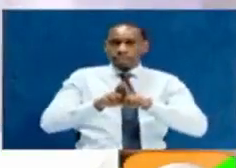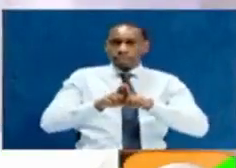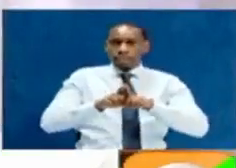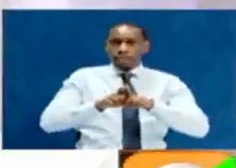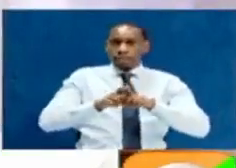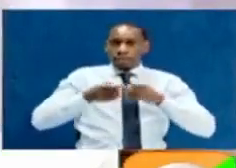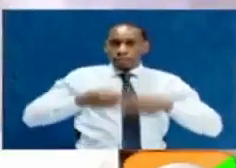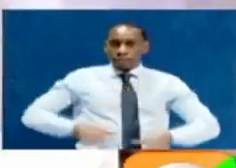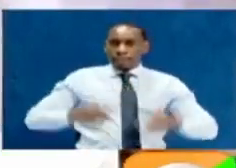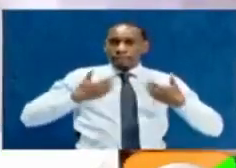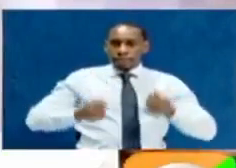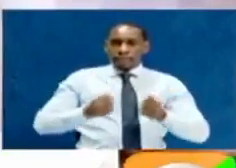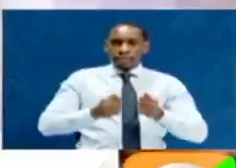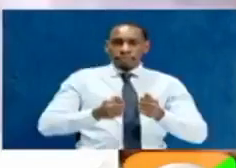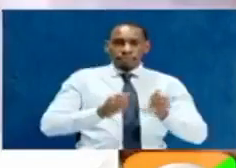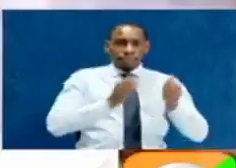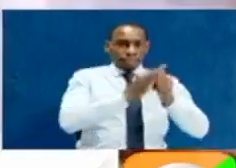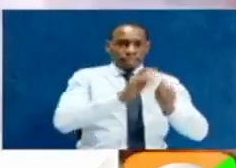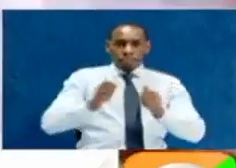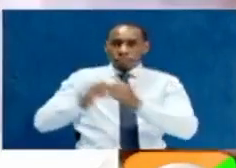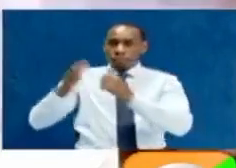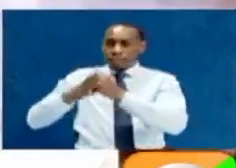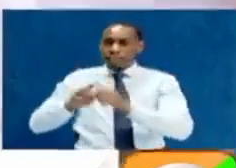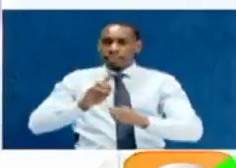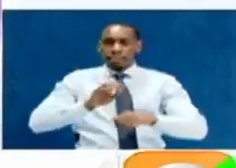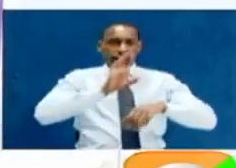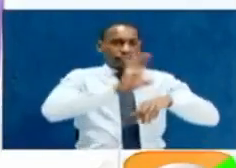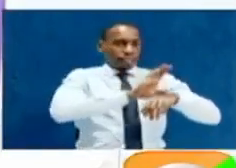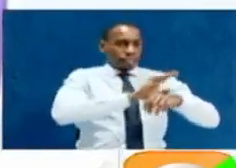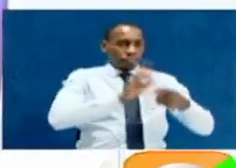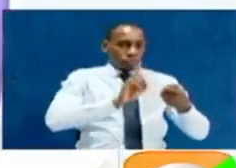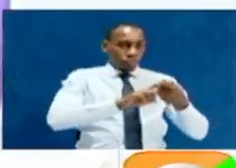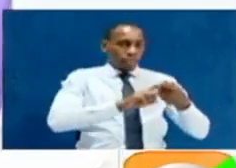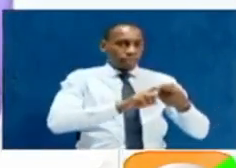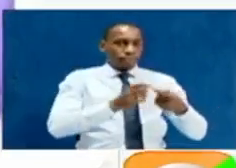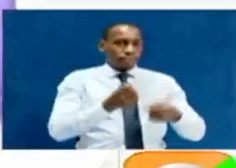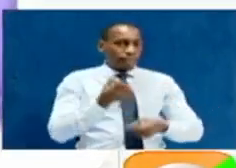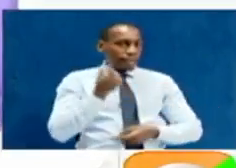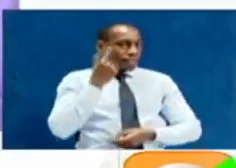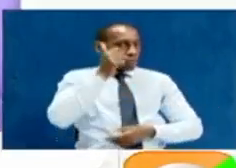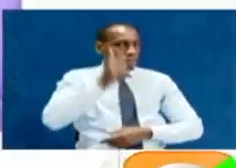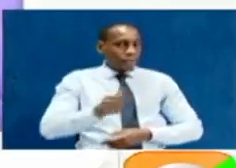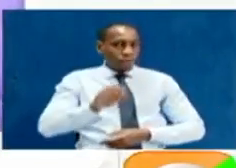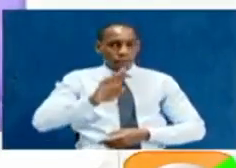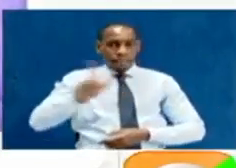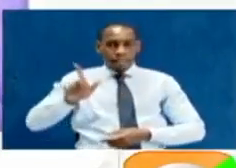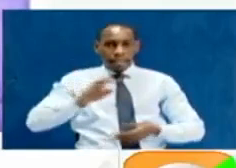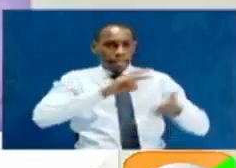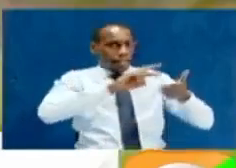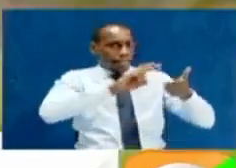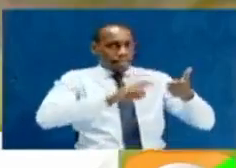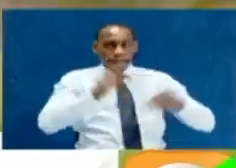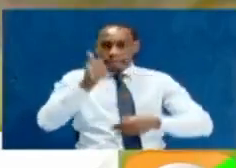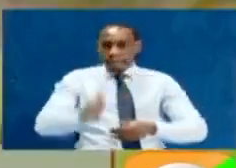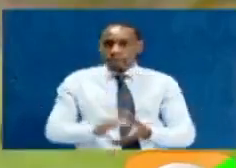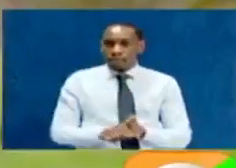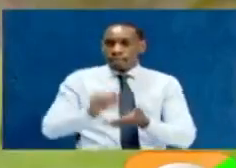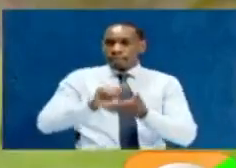of adolescents. Senator Kihika says the clergy has either misinterpreted the bill or not read it at all. That